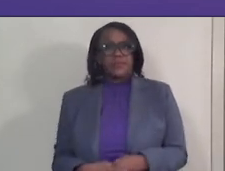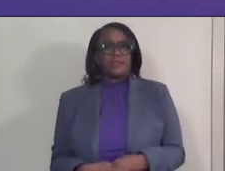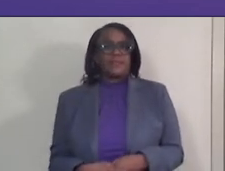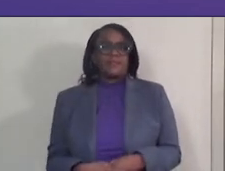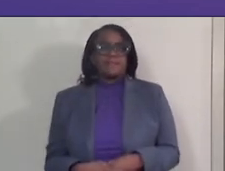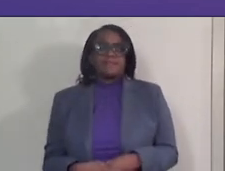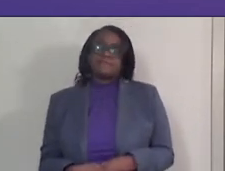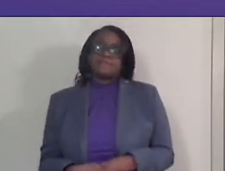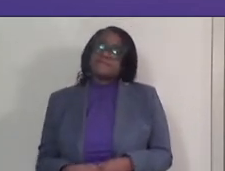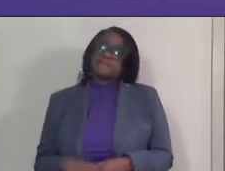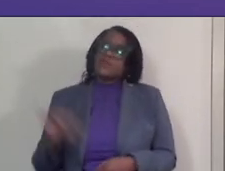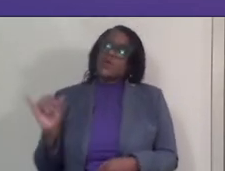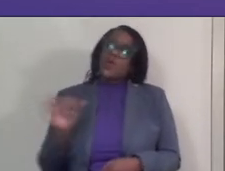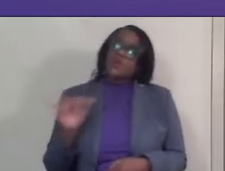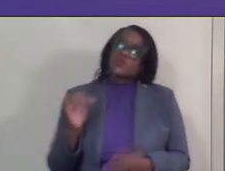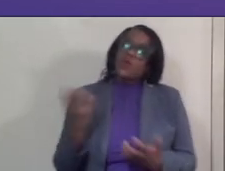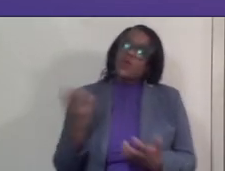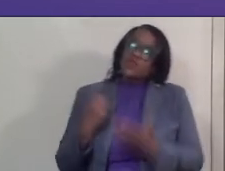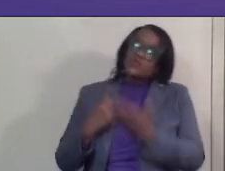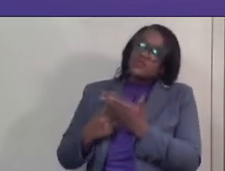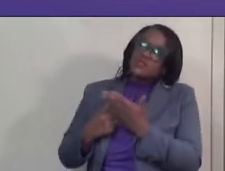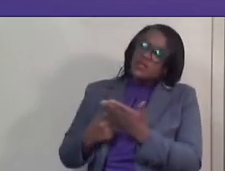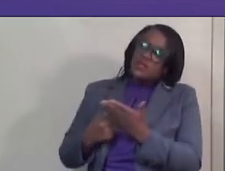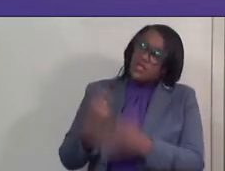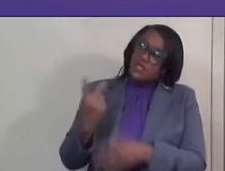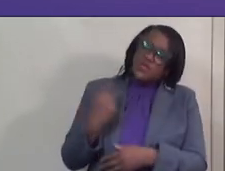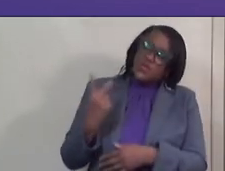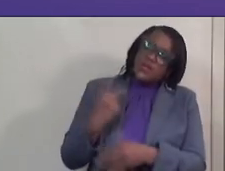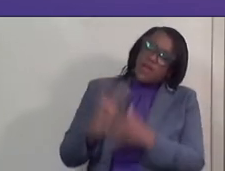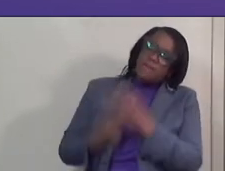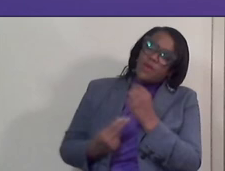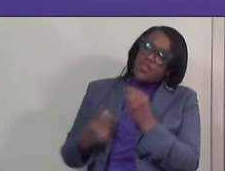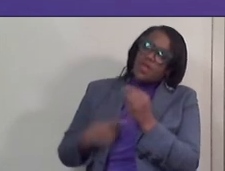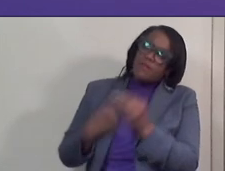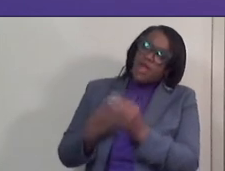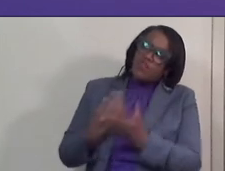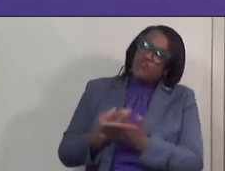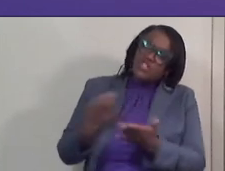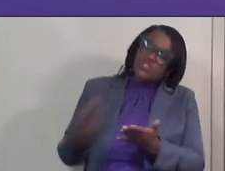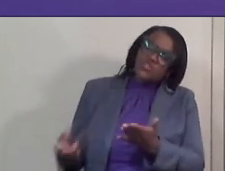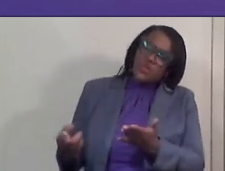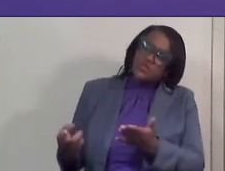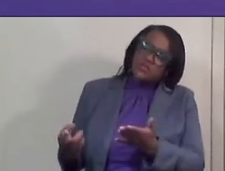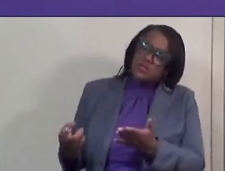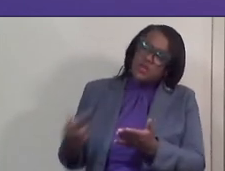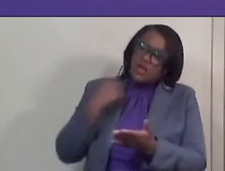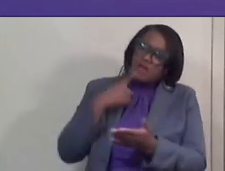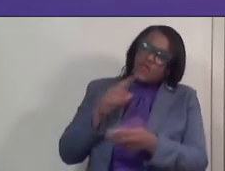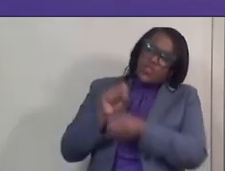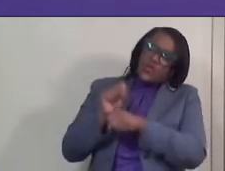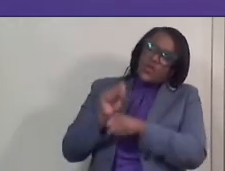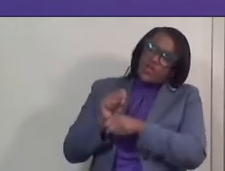I want to also talk a little bit, you and I both, about resourcing this work. You know,